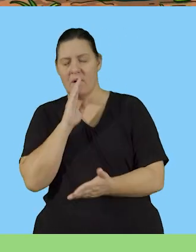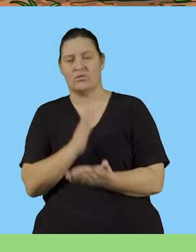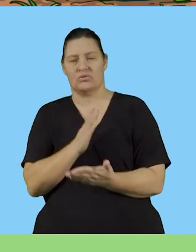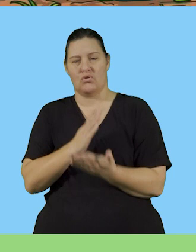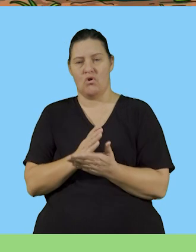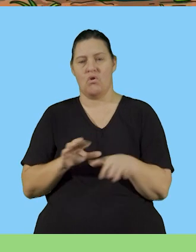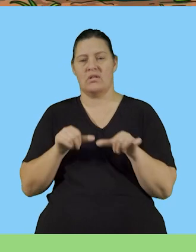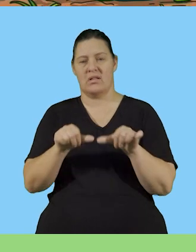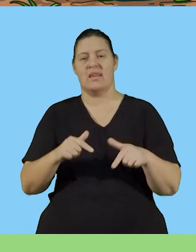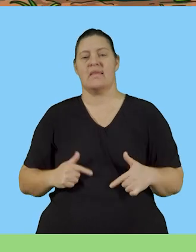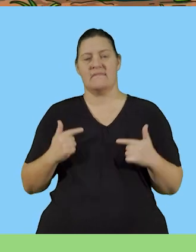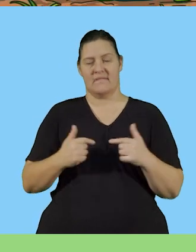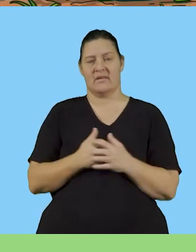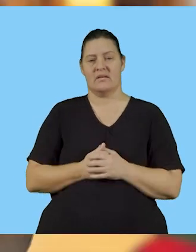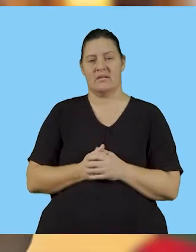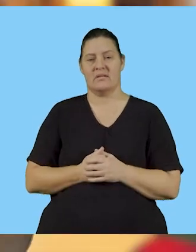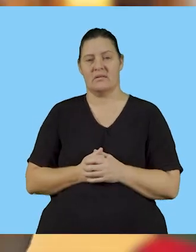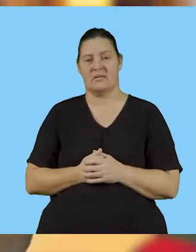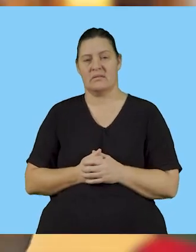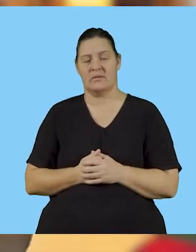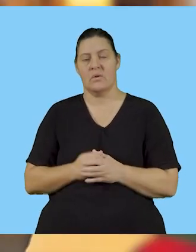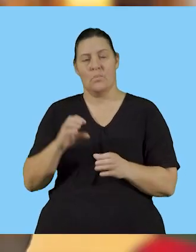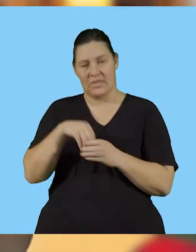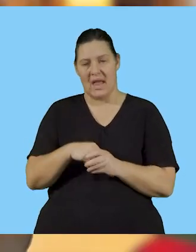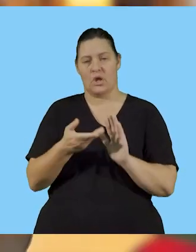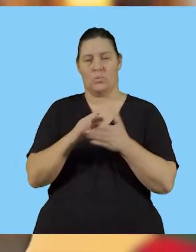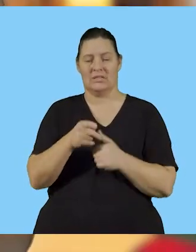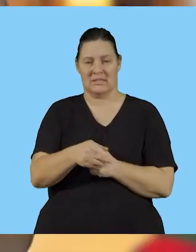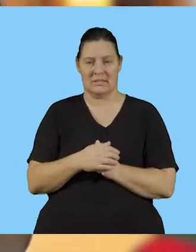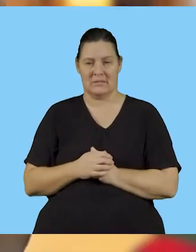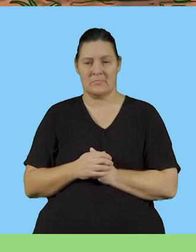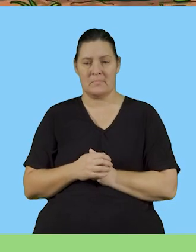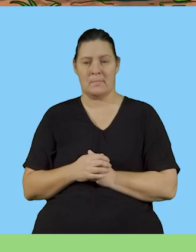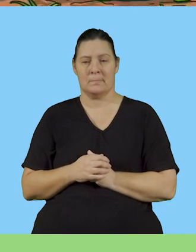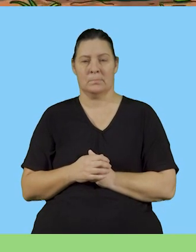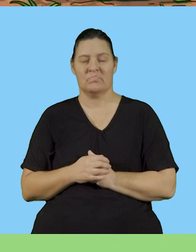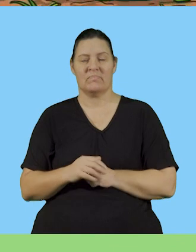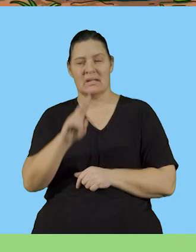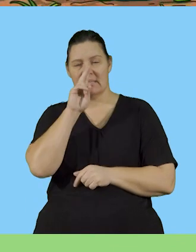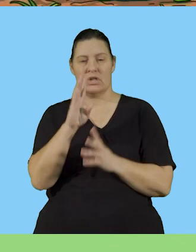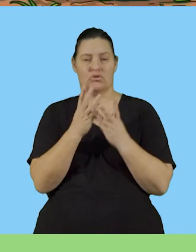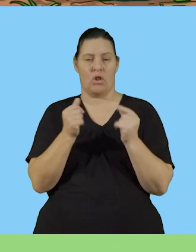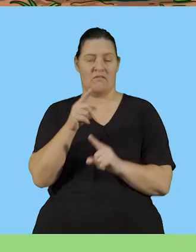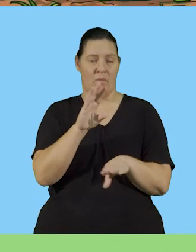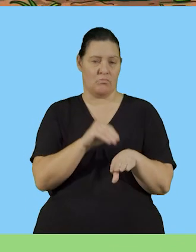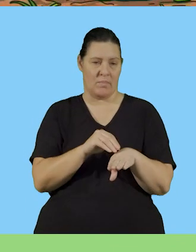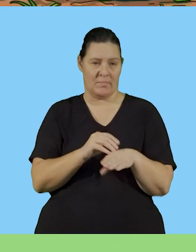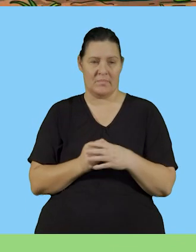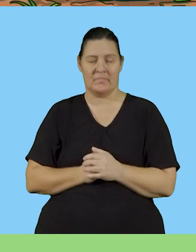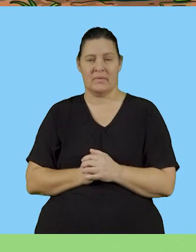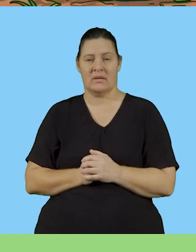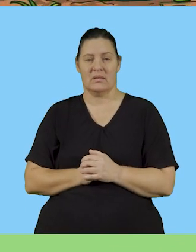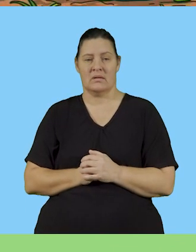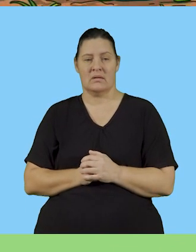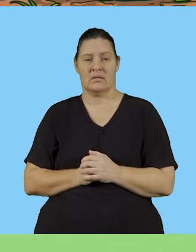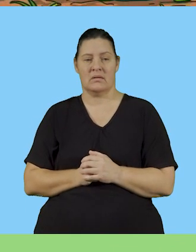to ensure survival? So in a community. Now let us look at the solution to this problem.